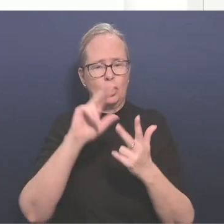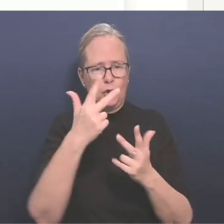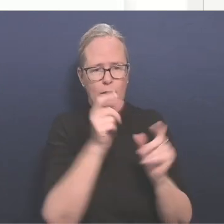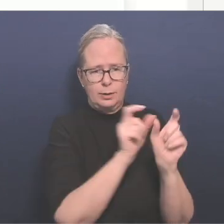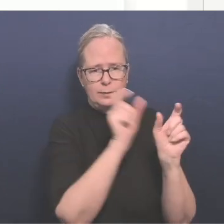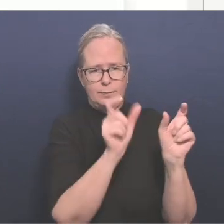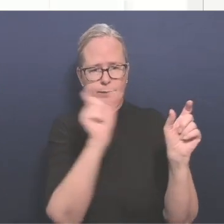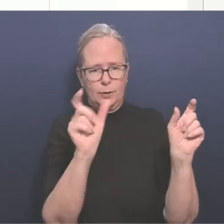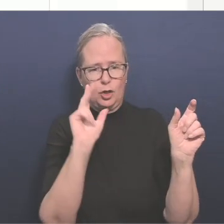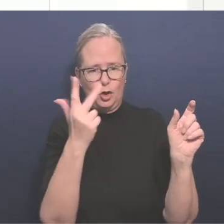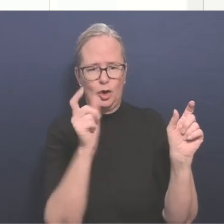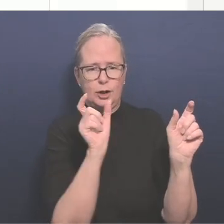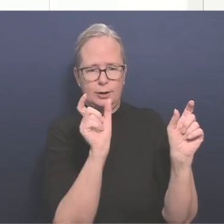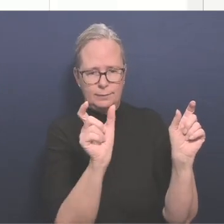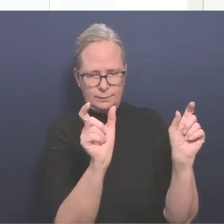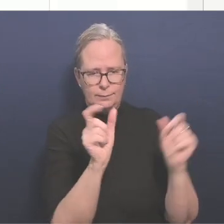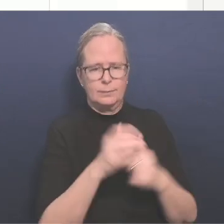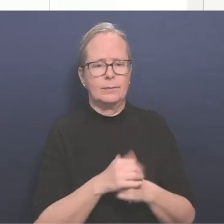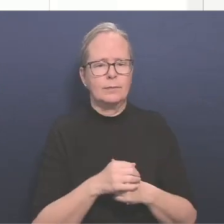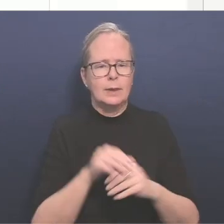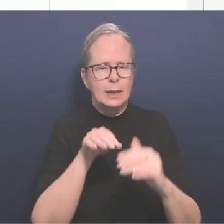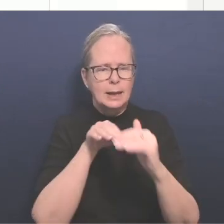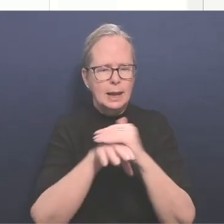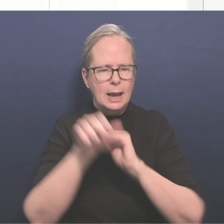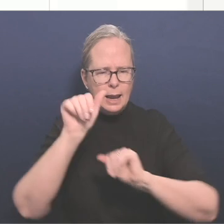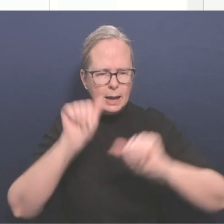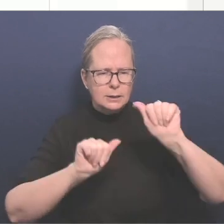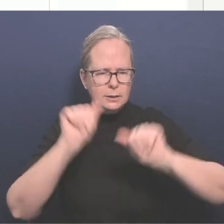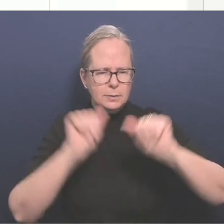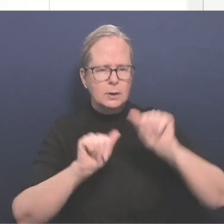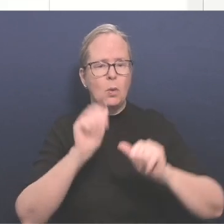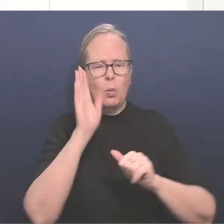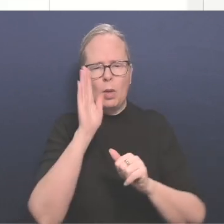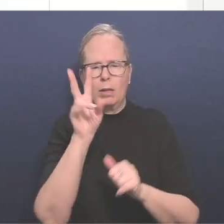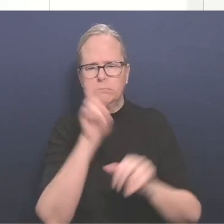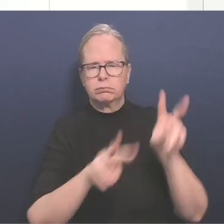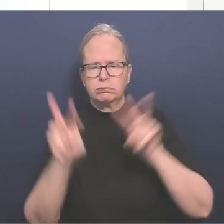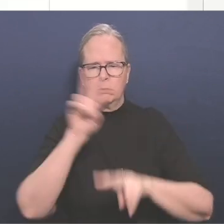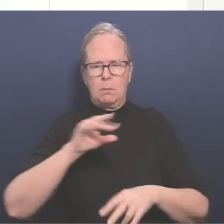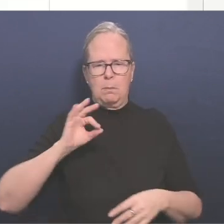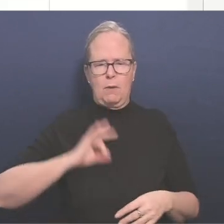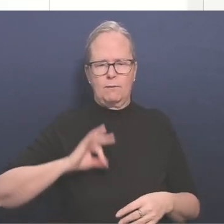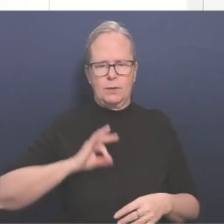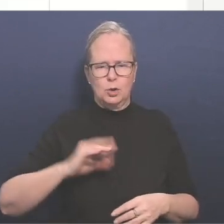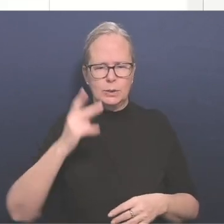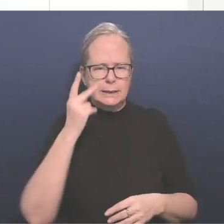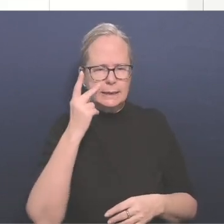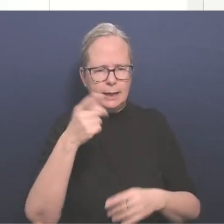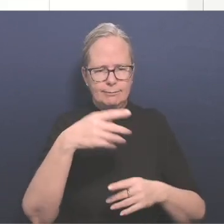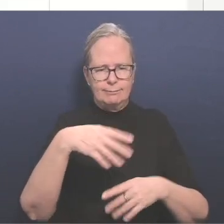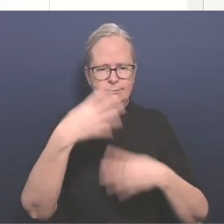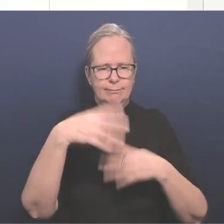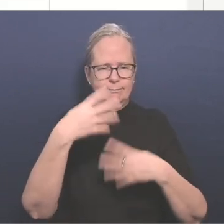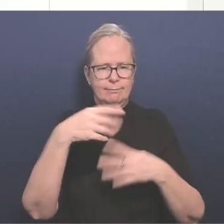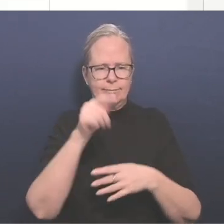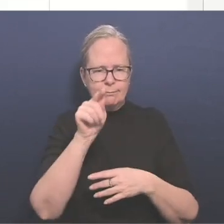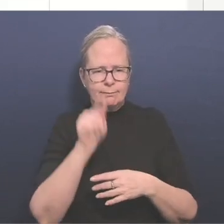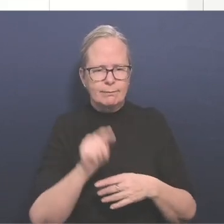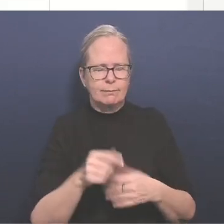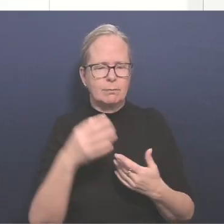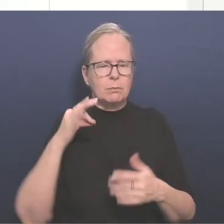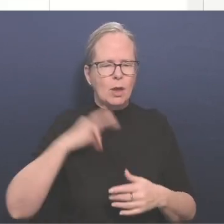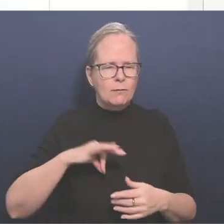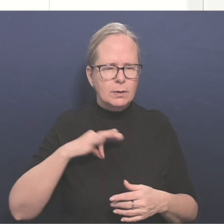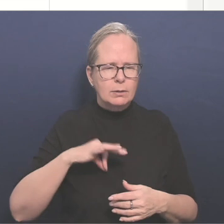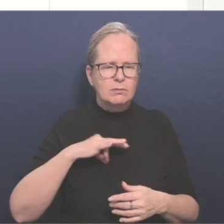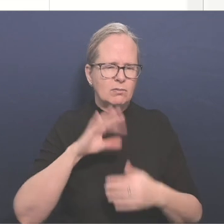use the questionnaire. I would so let's start. So as Janet said, she will do the